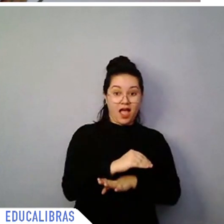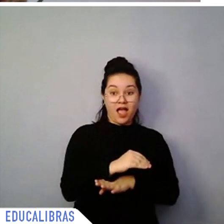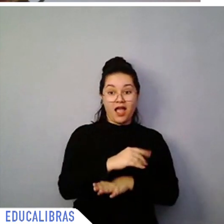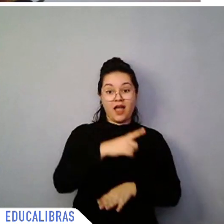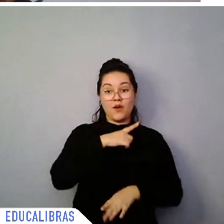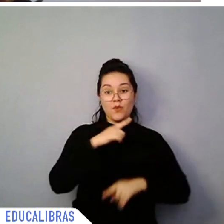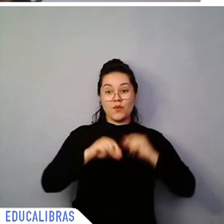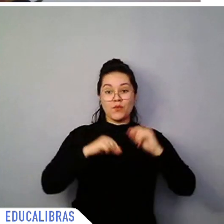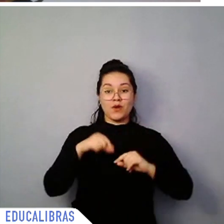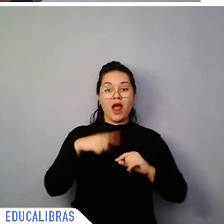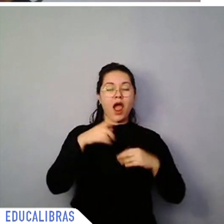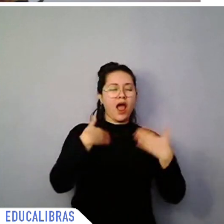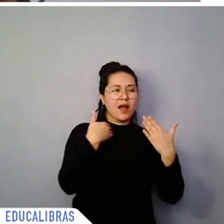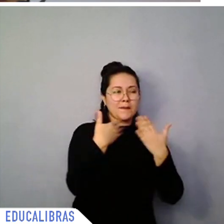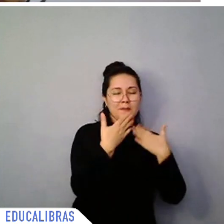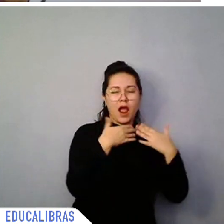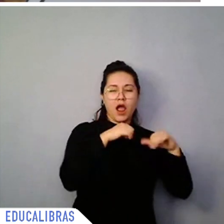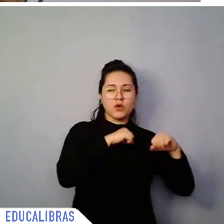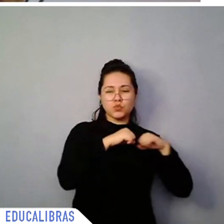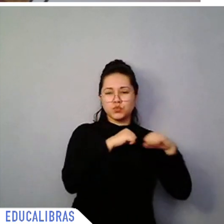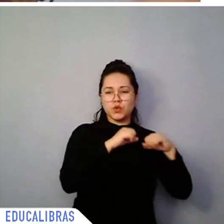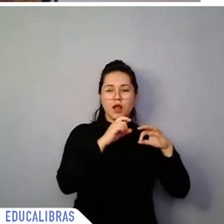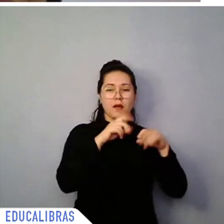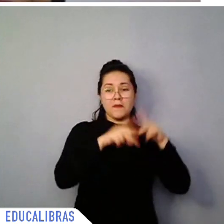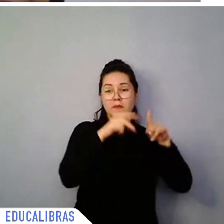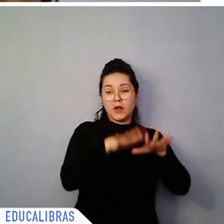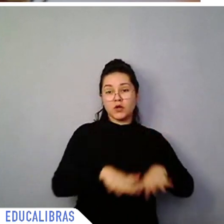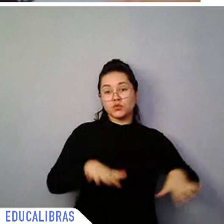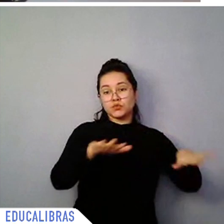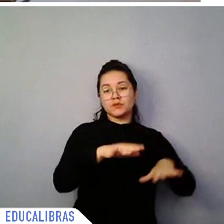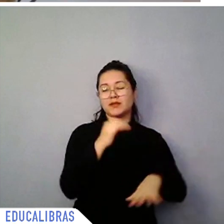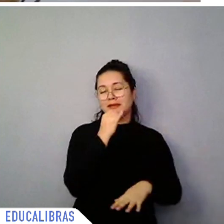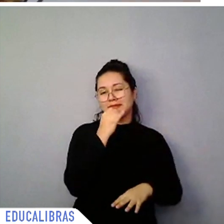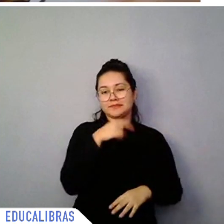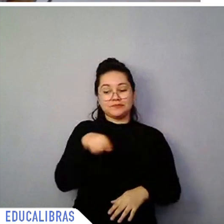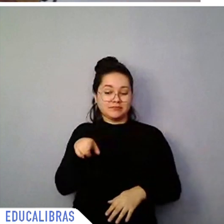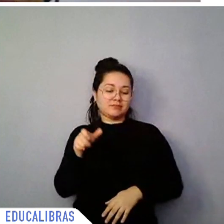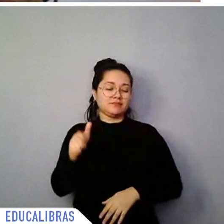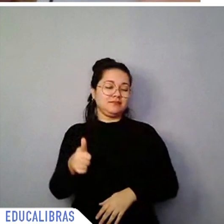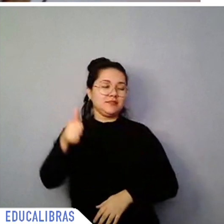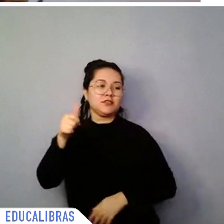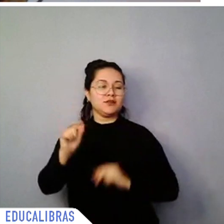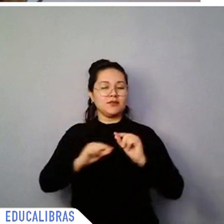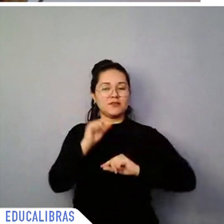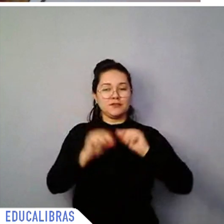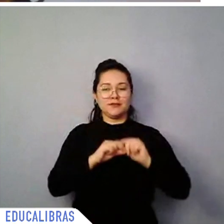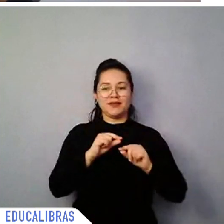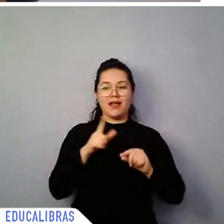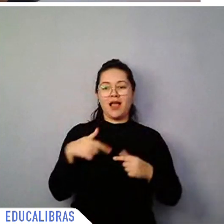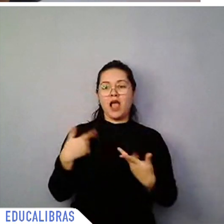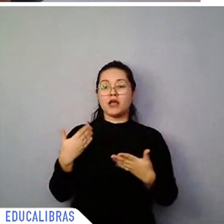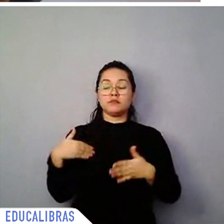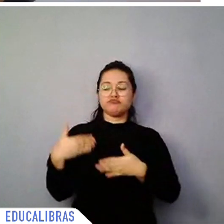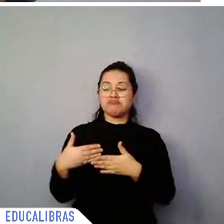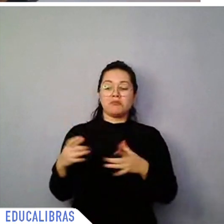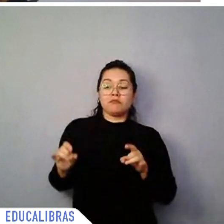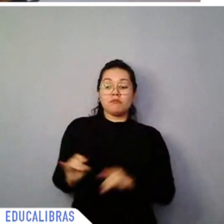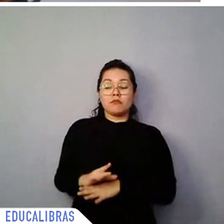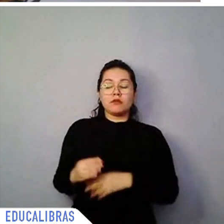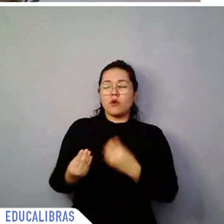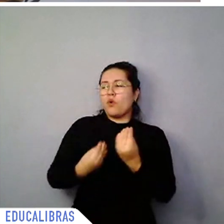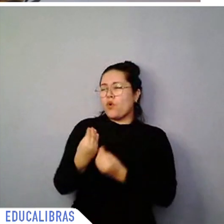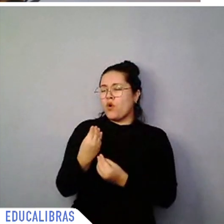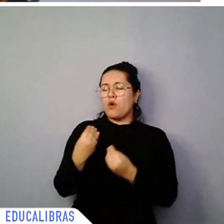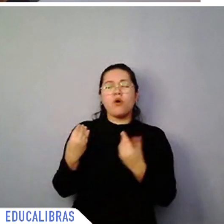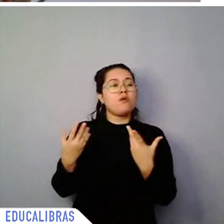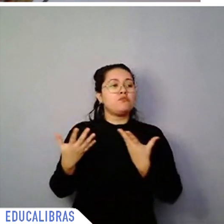very hard for me to understand. But maybe it might be hard for them to understand how important it is to talk about science. And that's